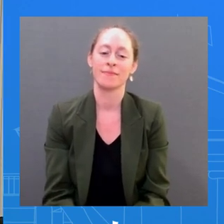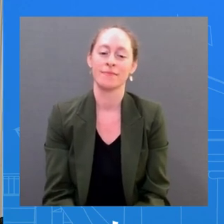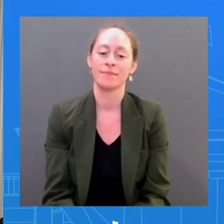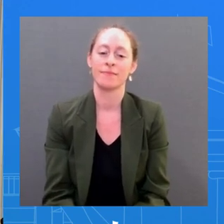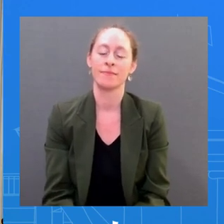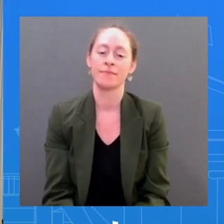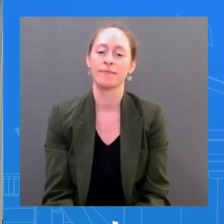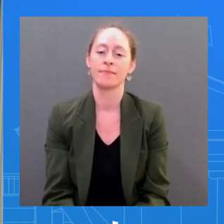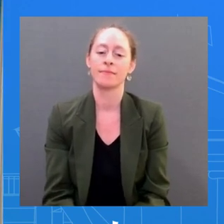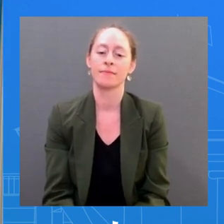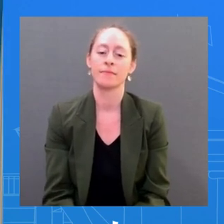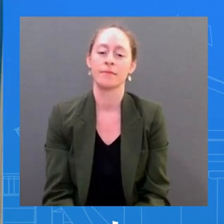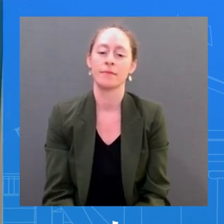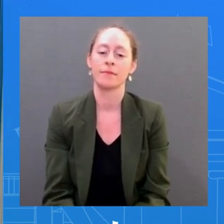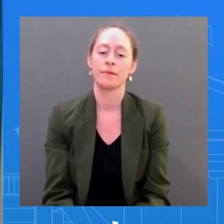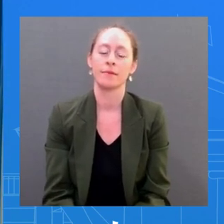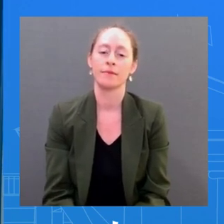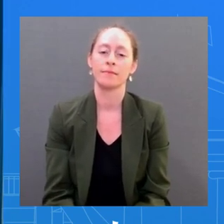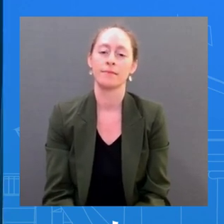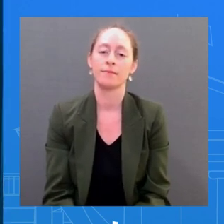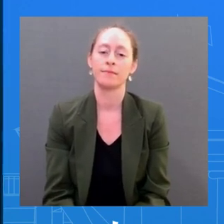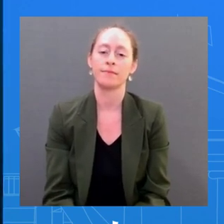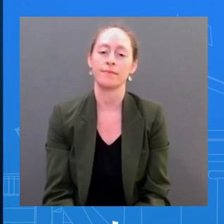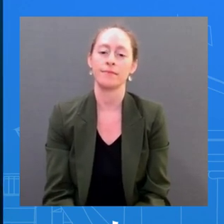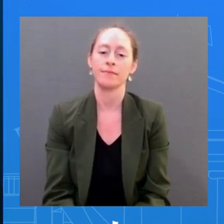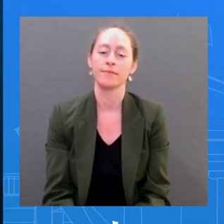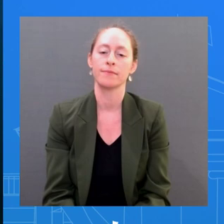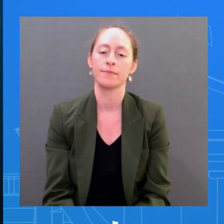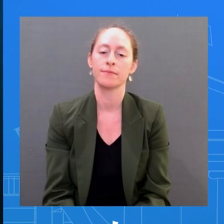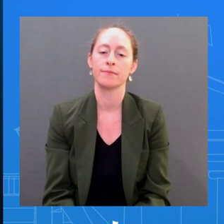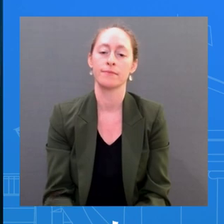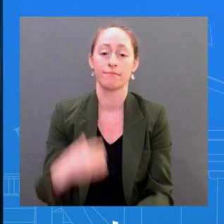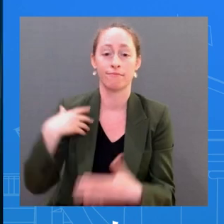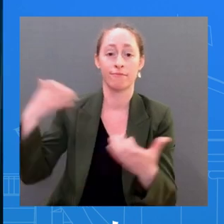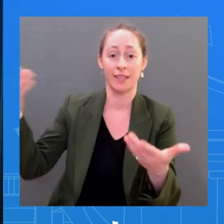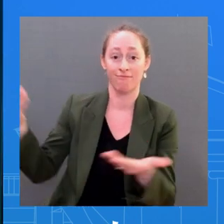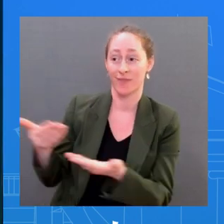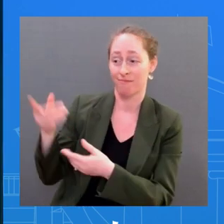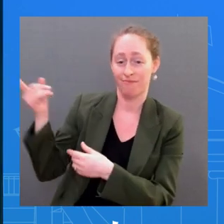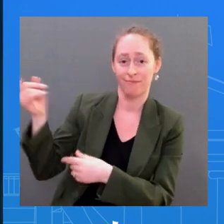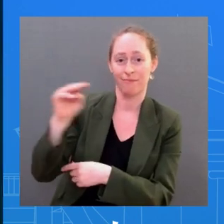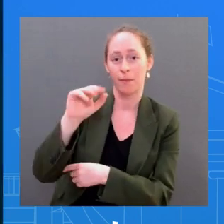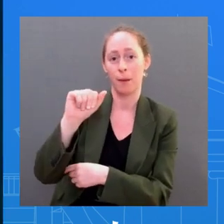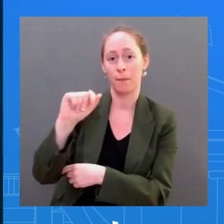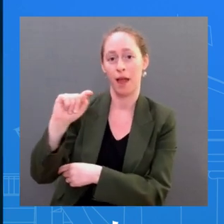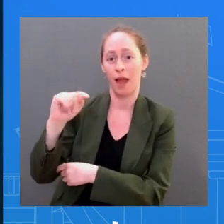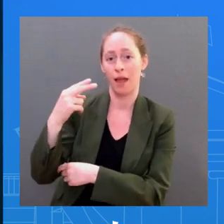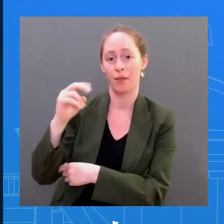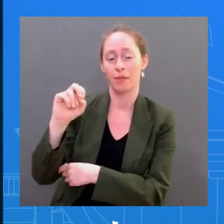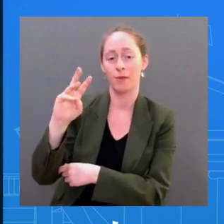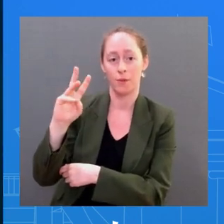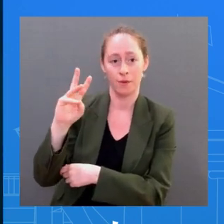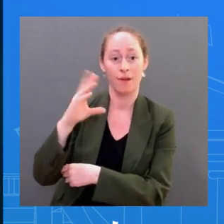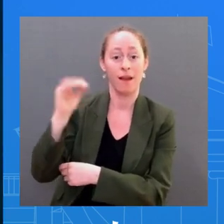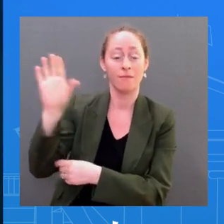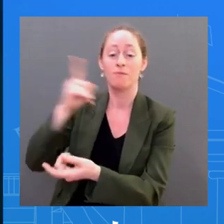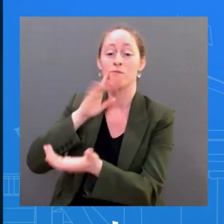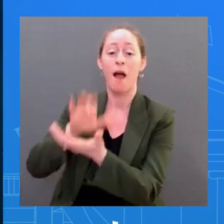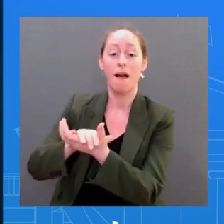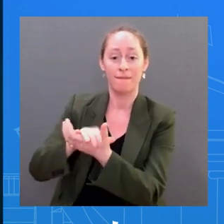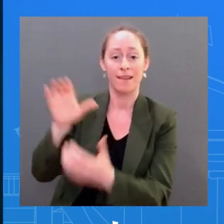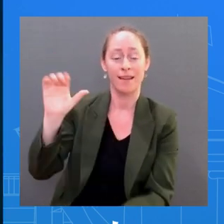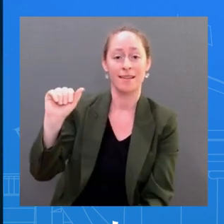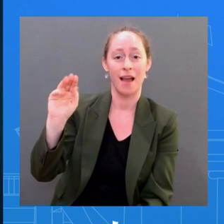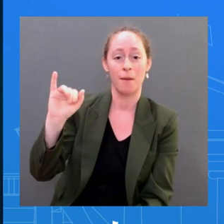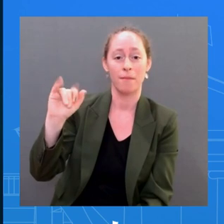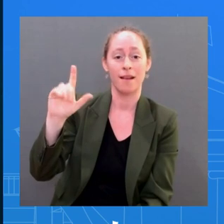So I'd like to welcome Matthew and Camilla McConaughey to the White House today to